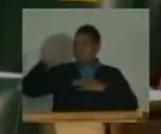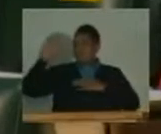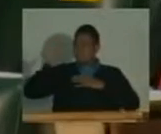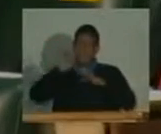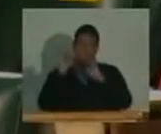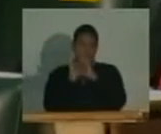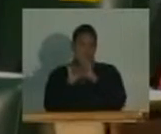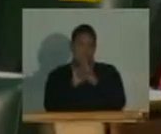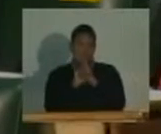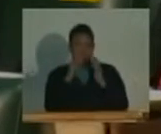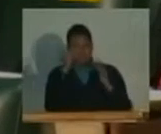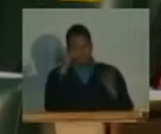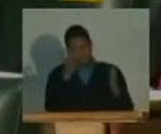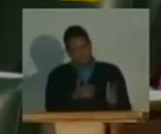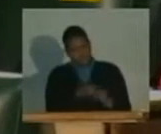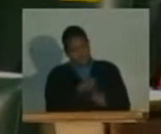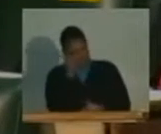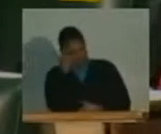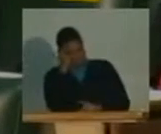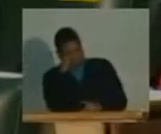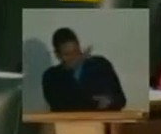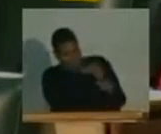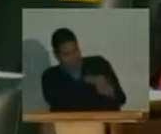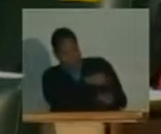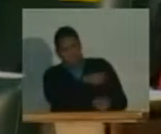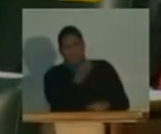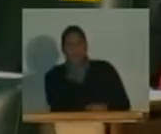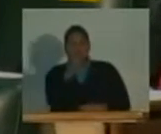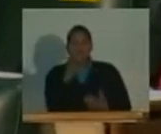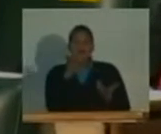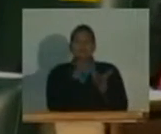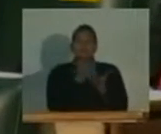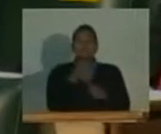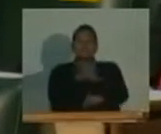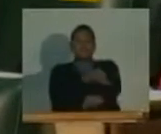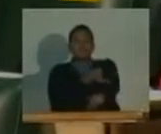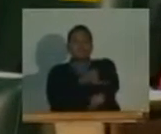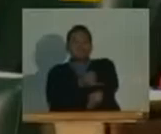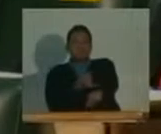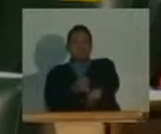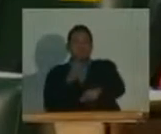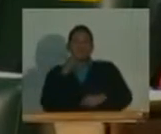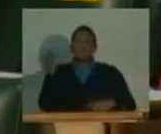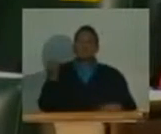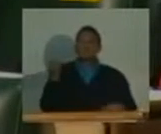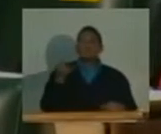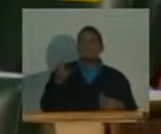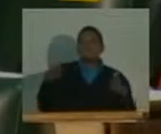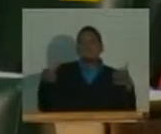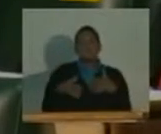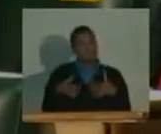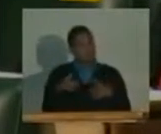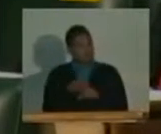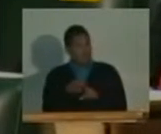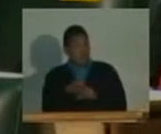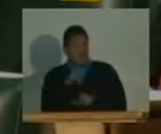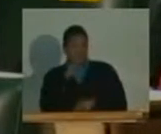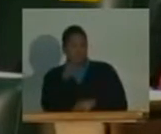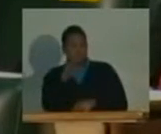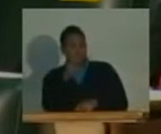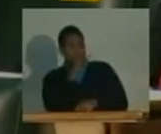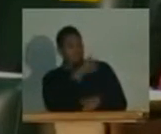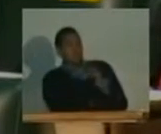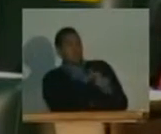identified suspect, or matching tattoos to known gang symbols to reveal a criminal affiliation,